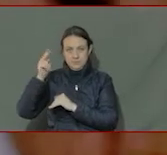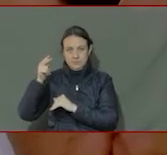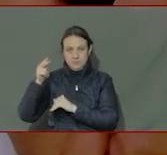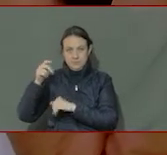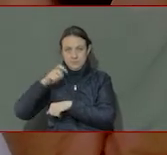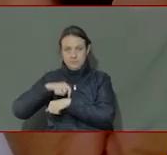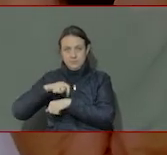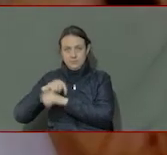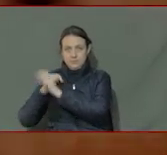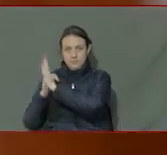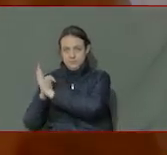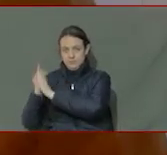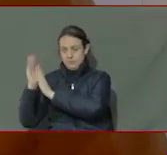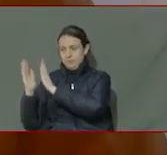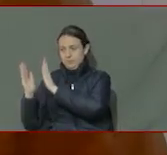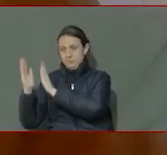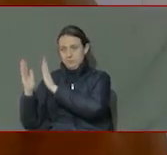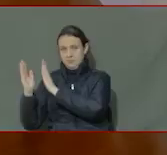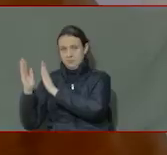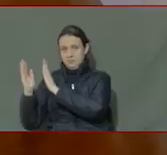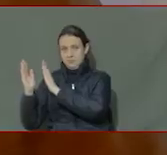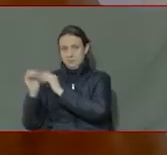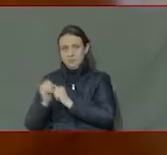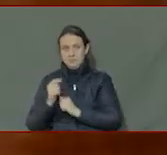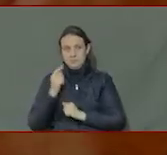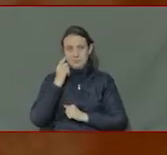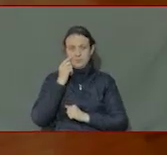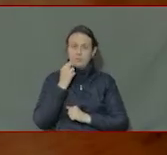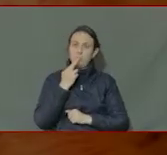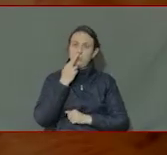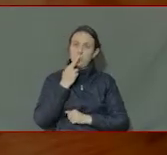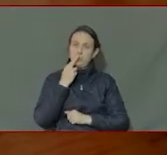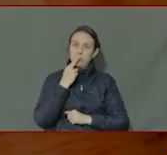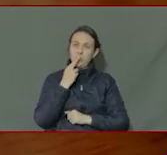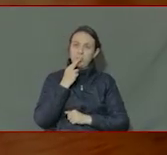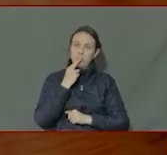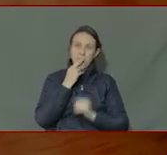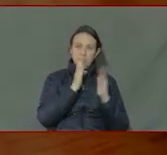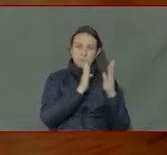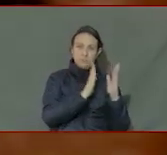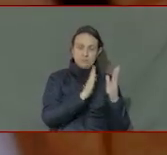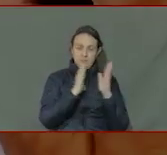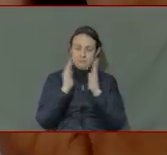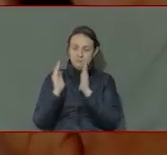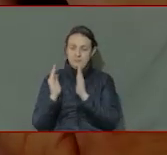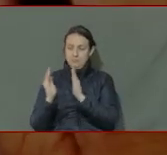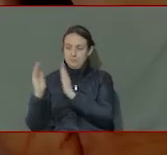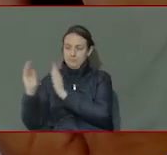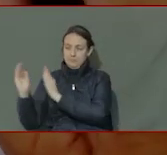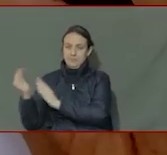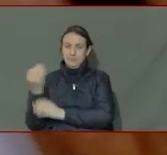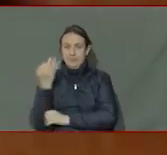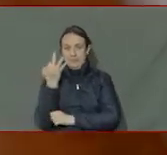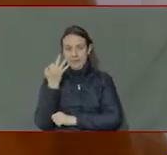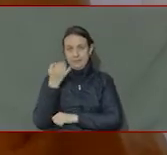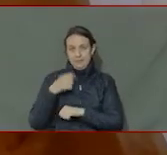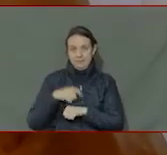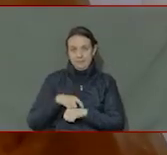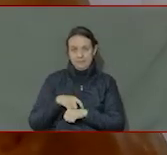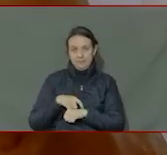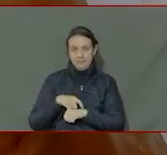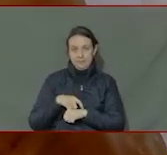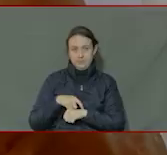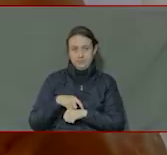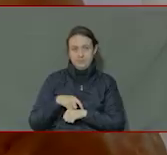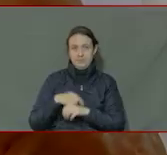there to there. I can even indicate it there in pink. People, do you see it's that time period? Now we read down